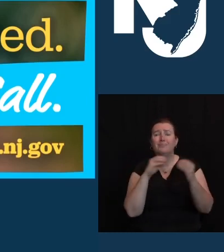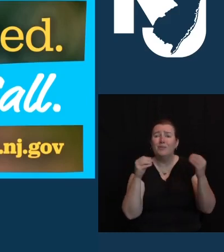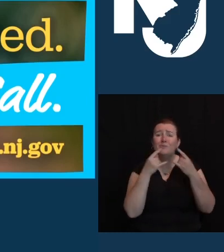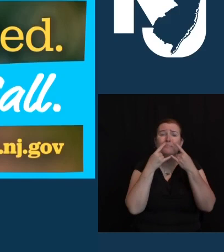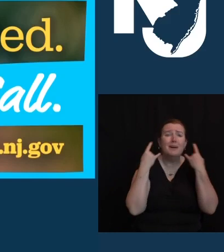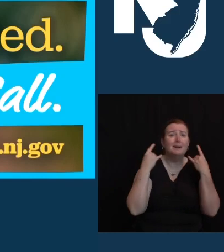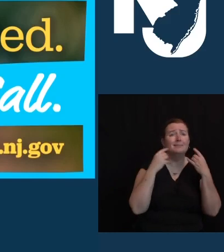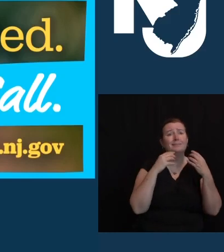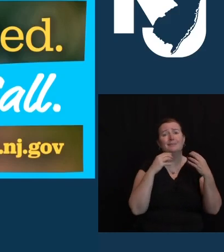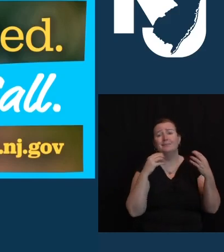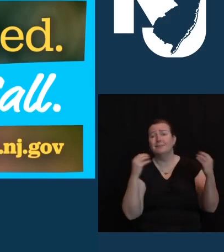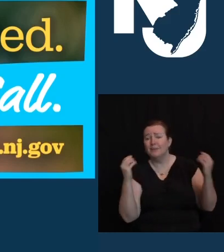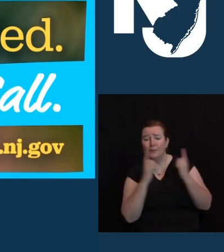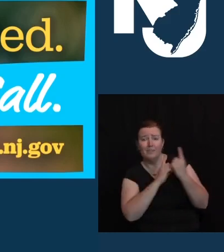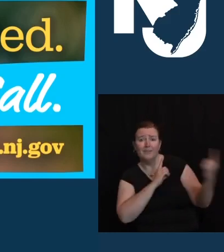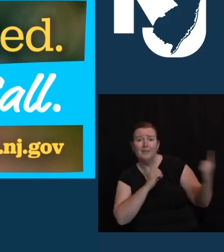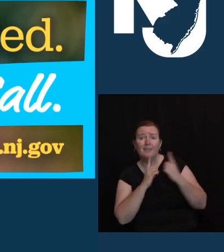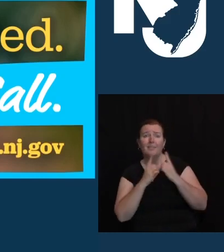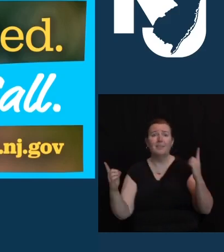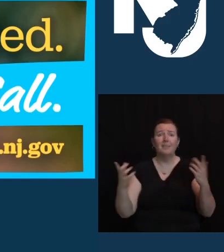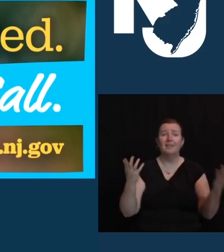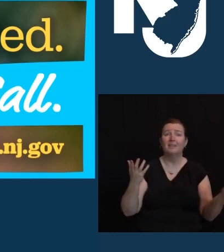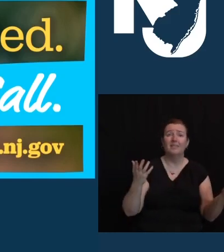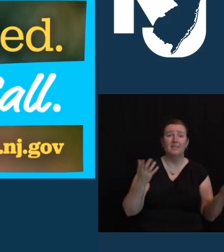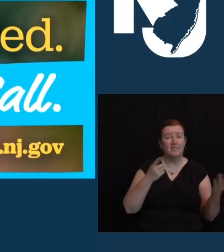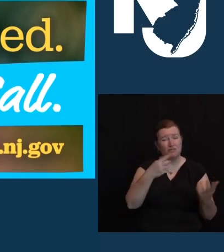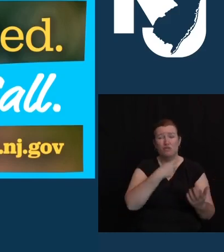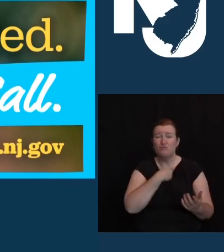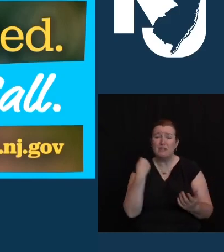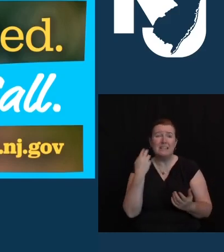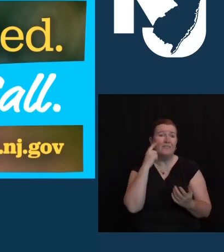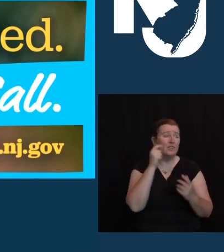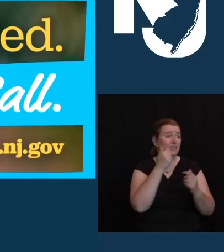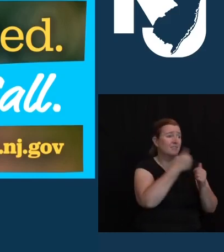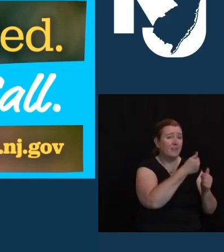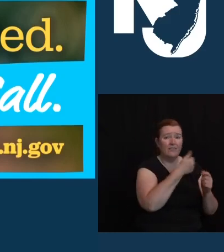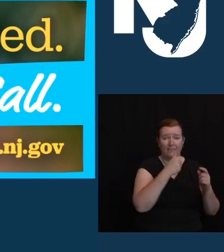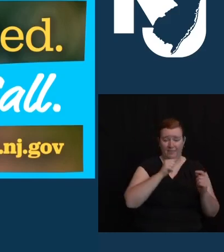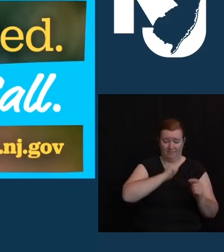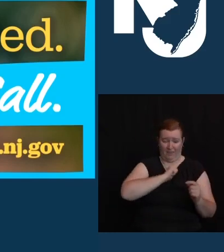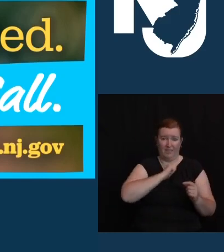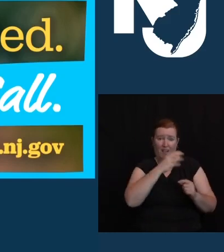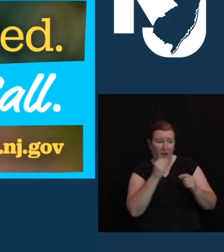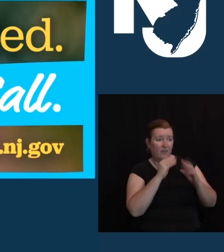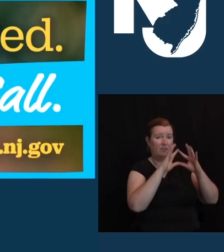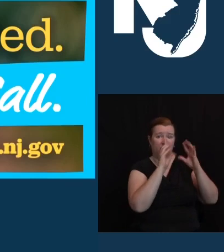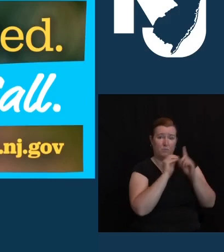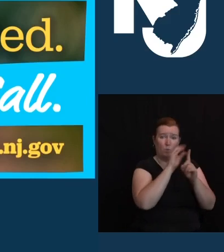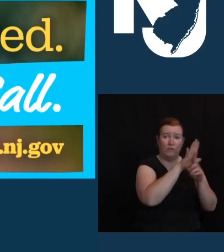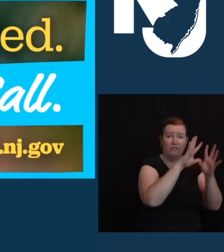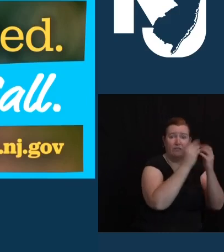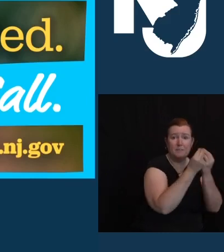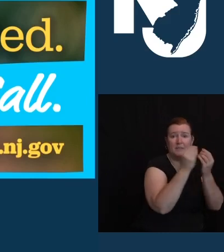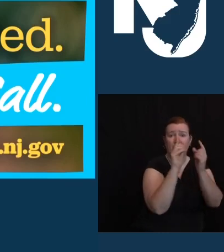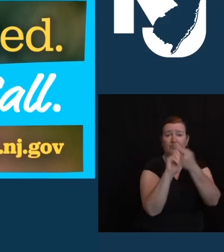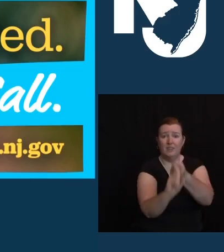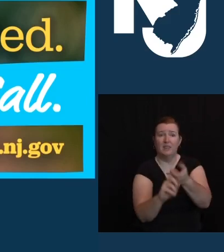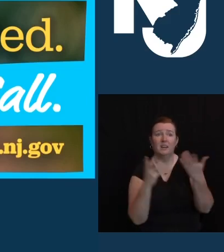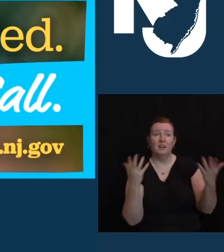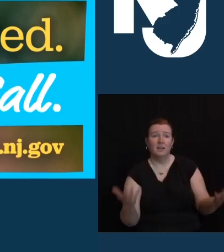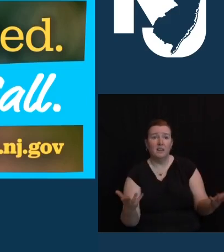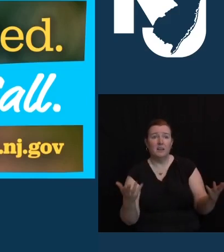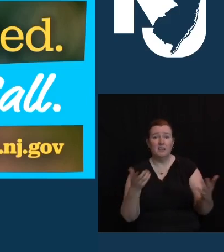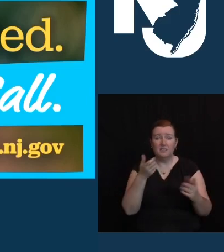precautions, they are putting their loved ones at risk. They are putting themselves at risk. They may affect their